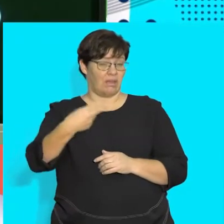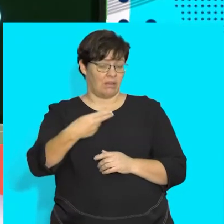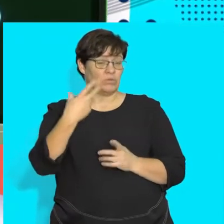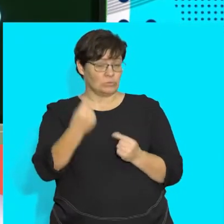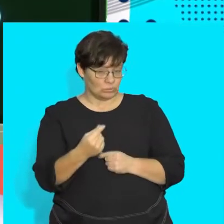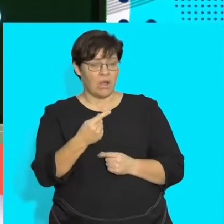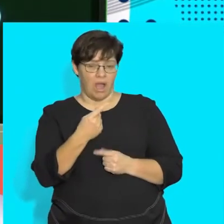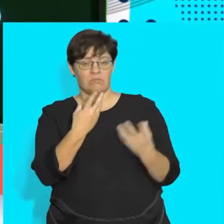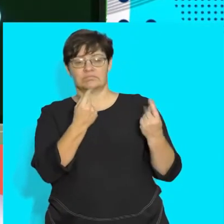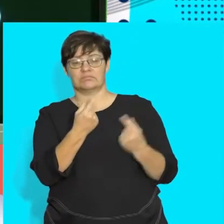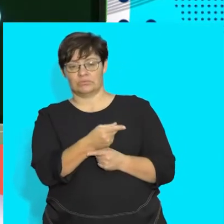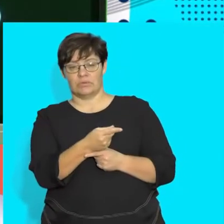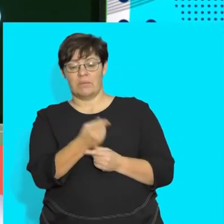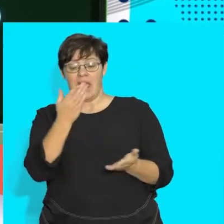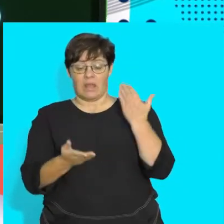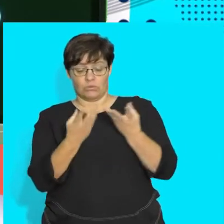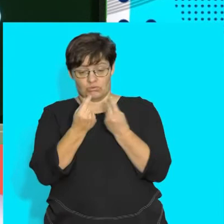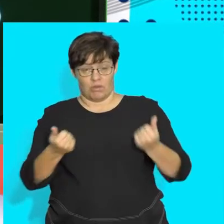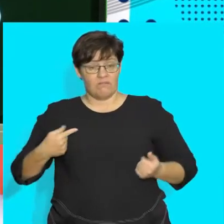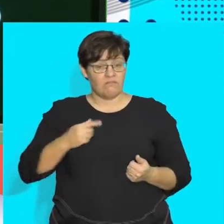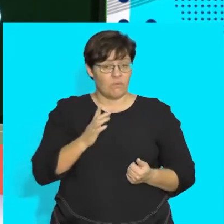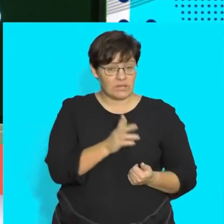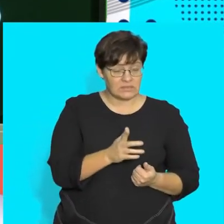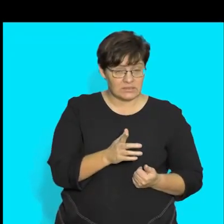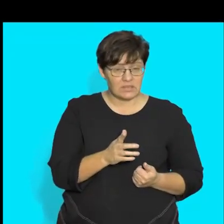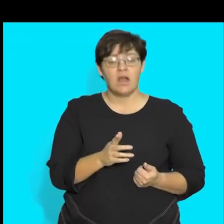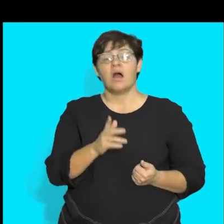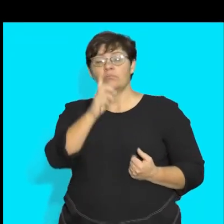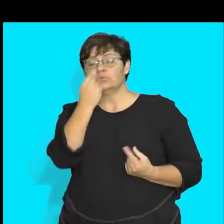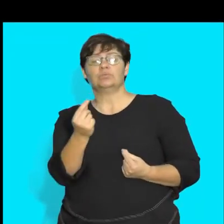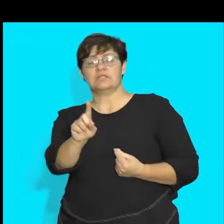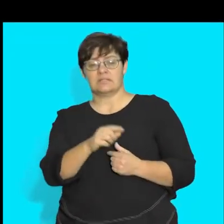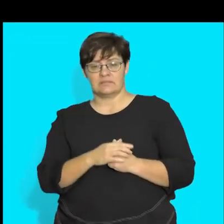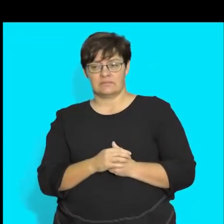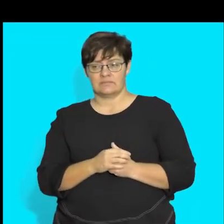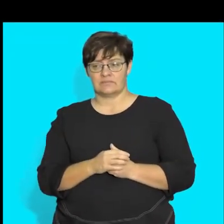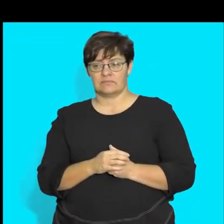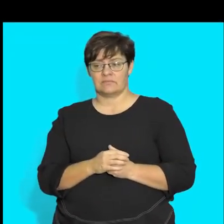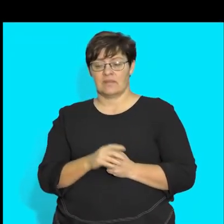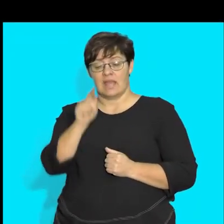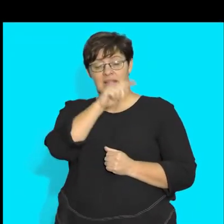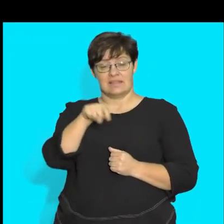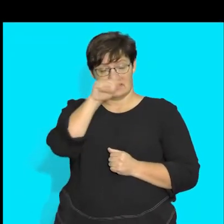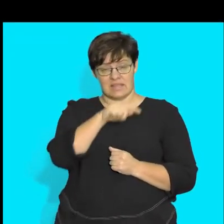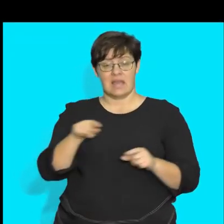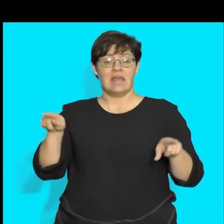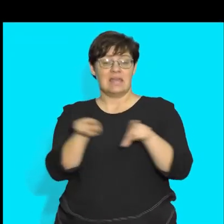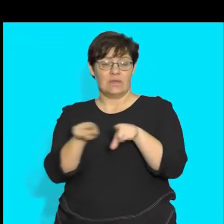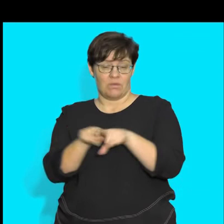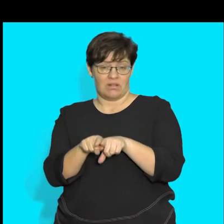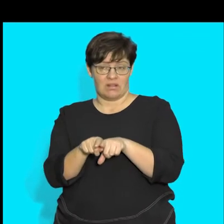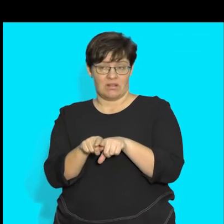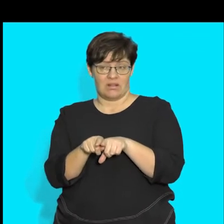want to solve for this equation, all I need to do is I need to go theta is equal to, and then on